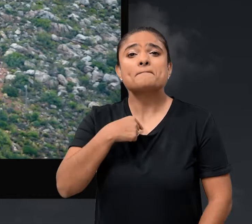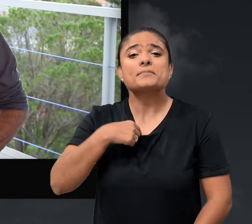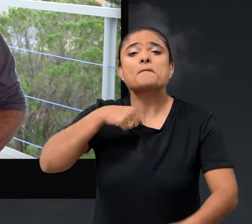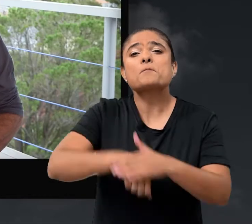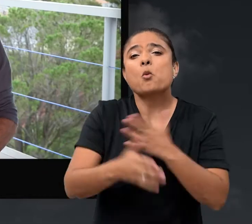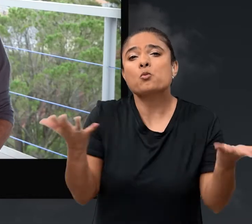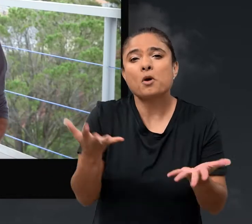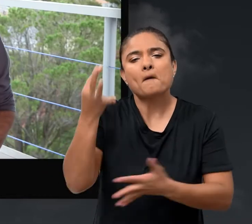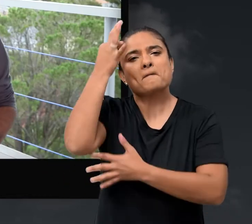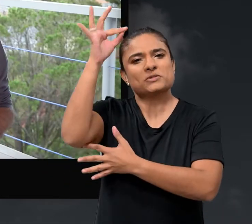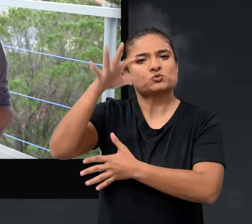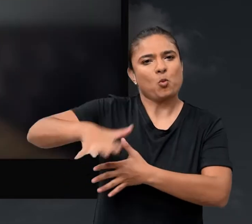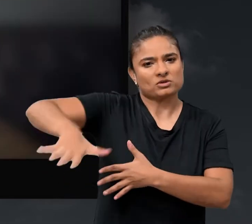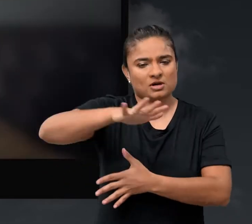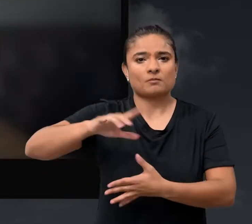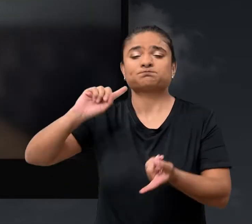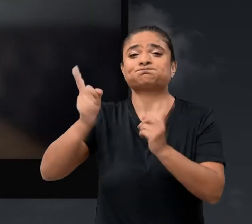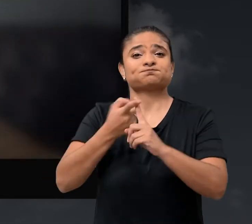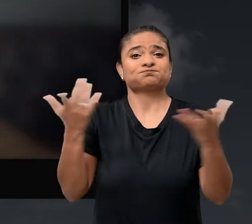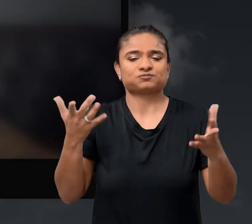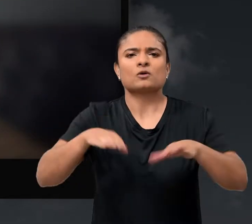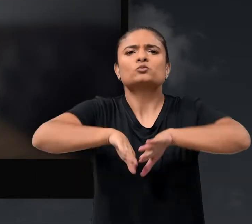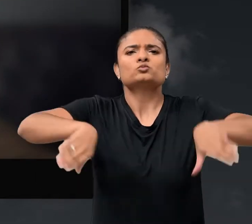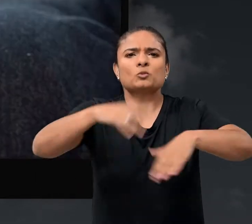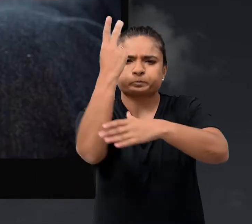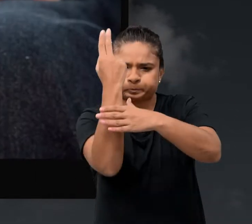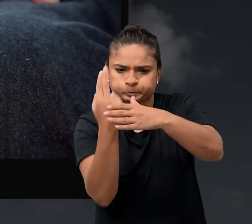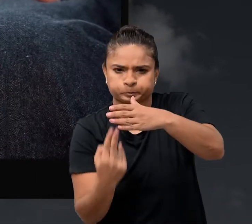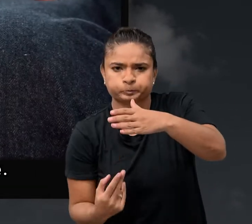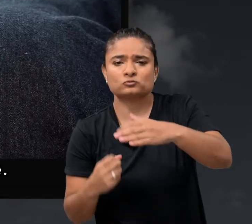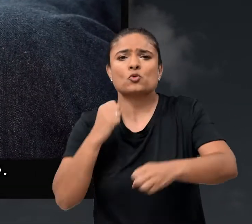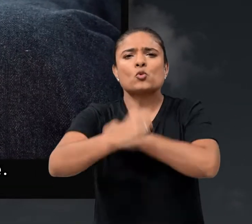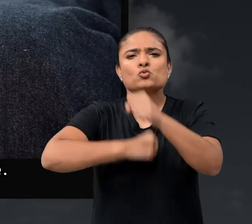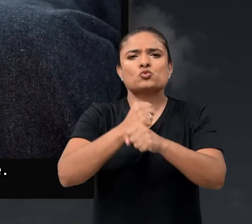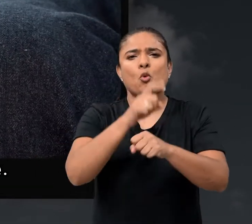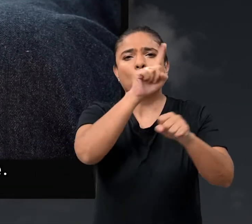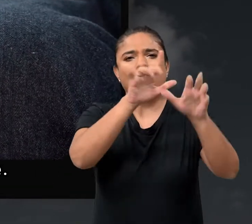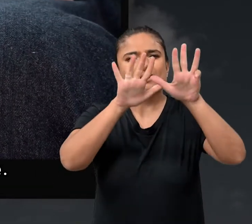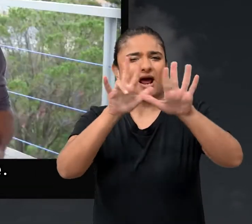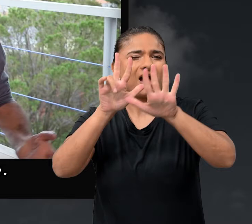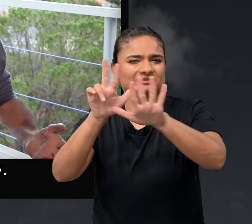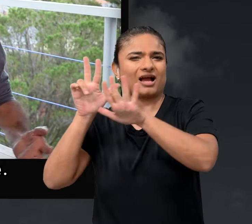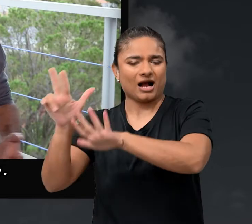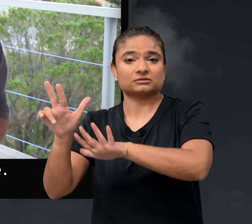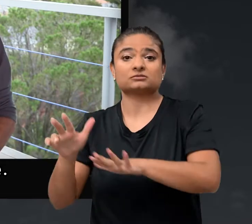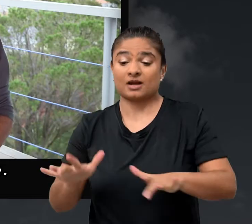I was born in Pretoria. I had a diving accident in 1988, and my